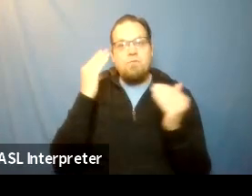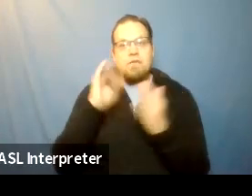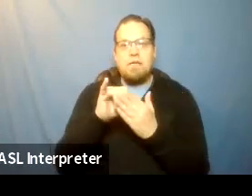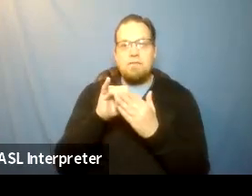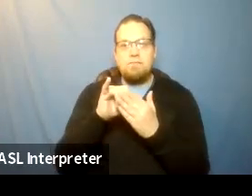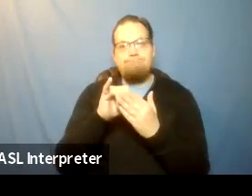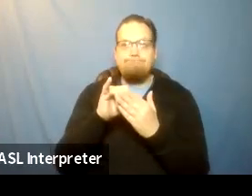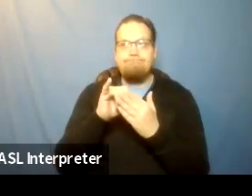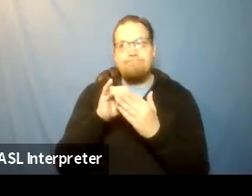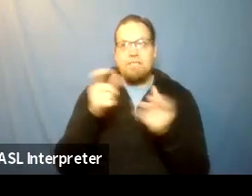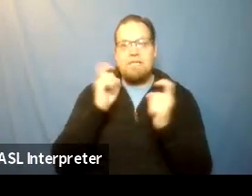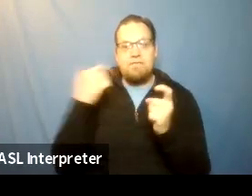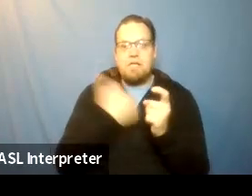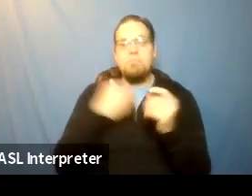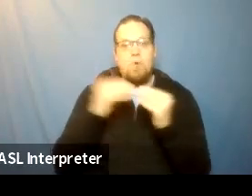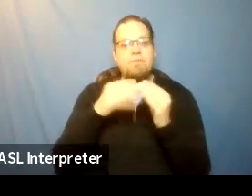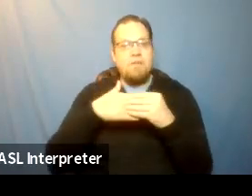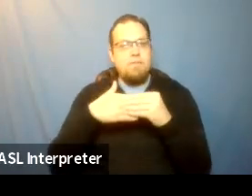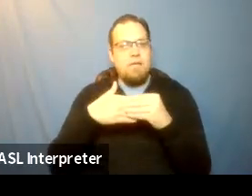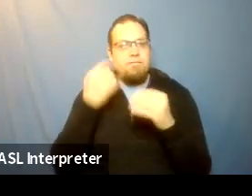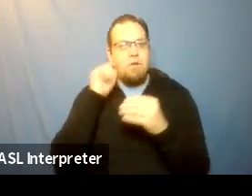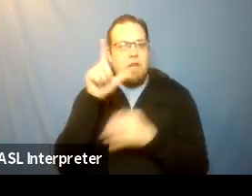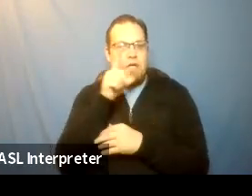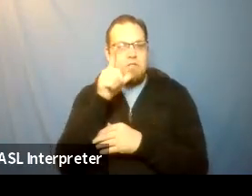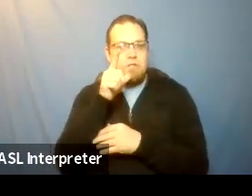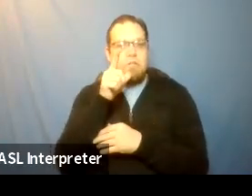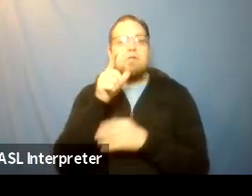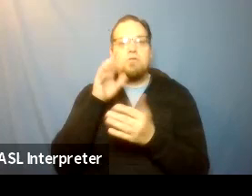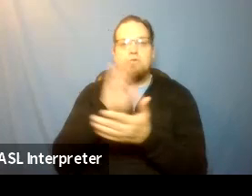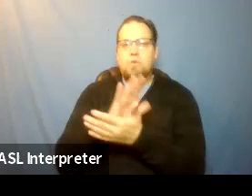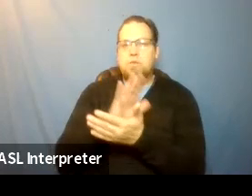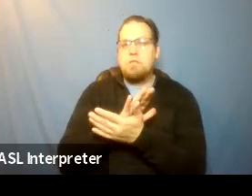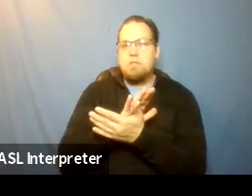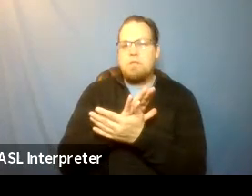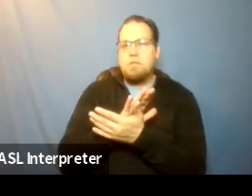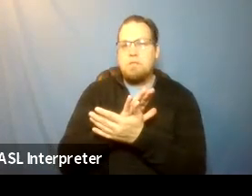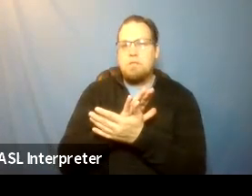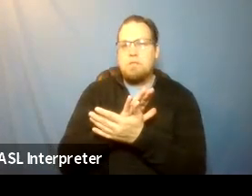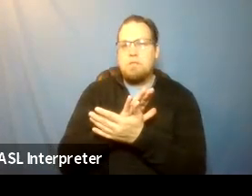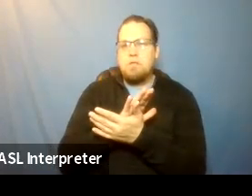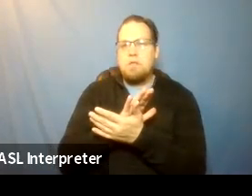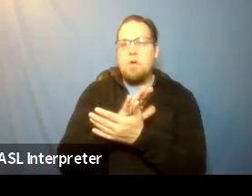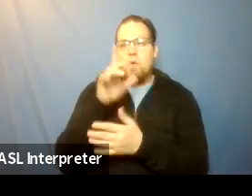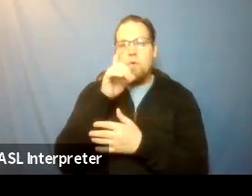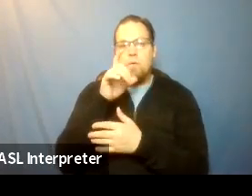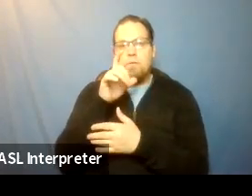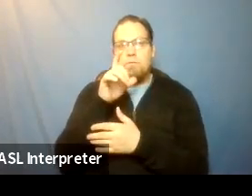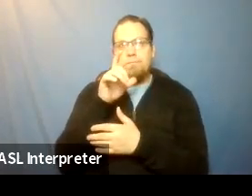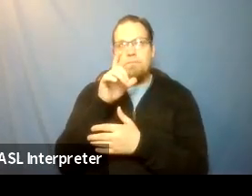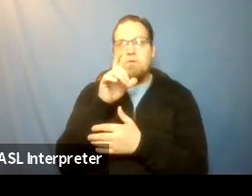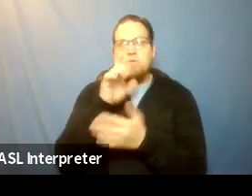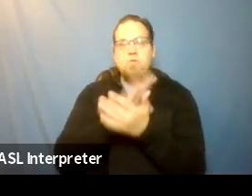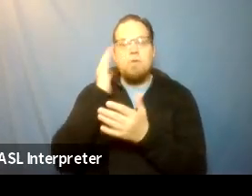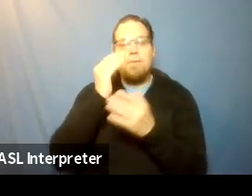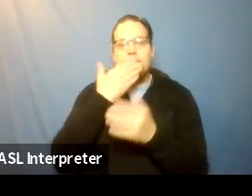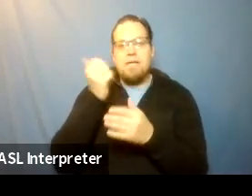does provide us some flexibility on lunch. Schools who will best answer this in the